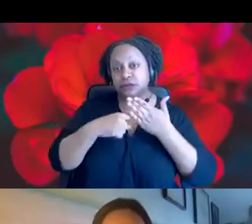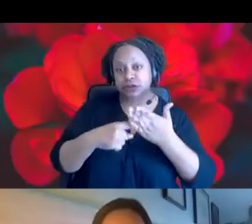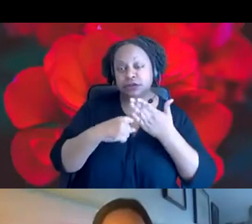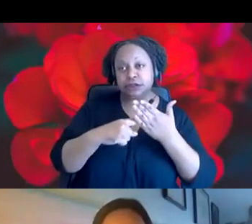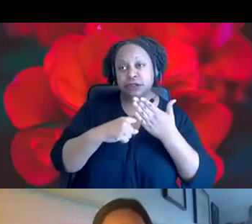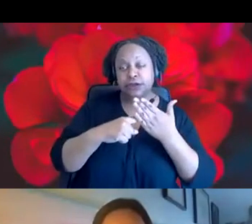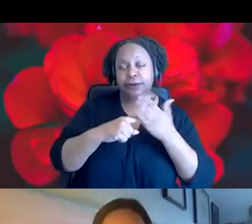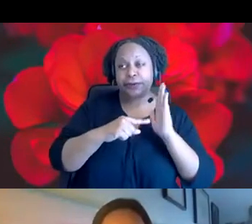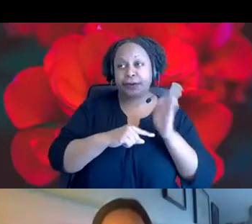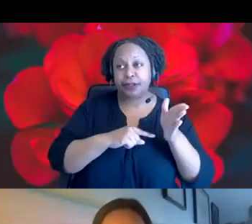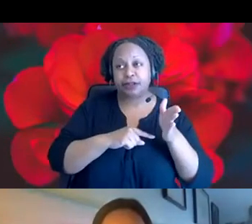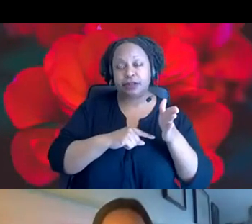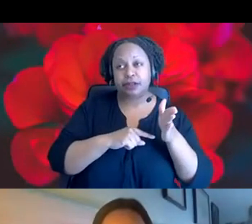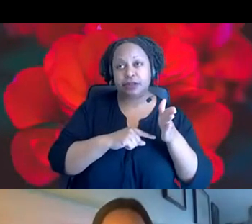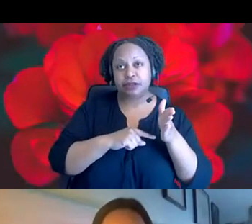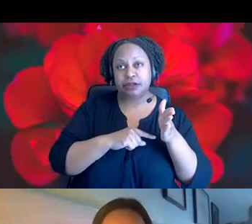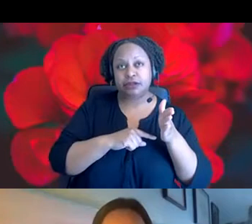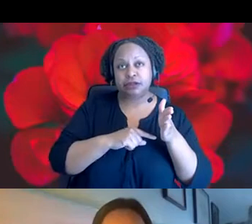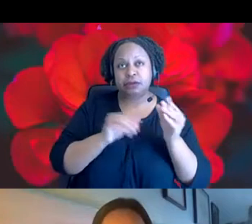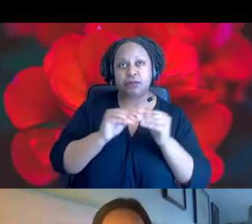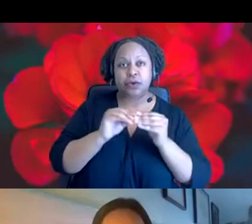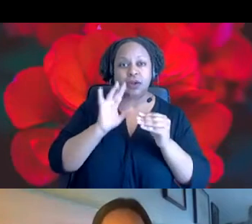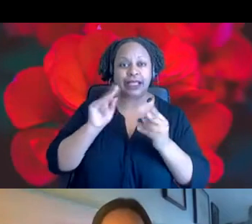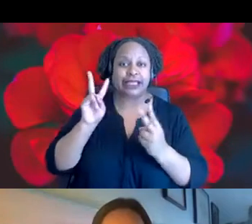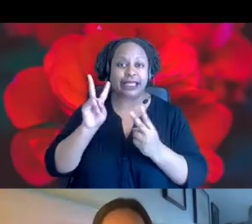like an either or conversation, whether it's a